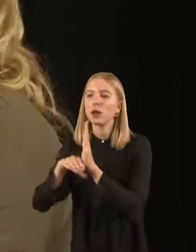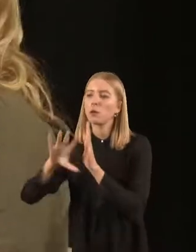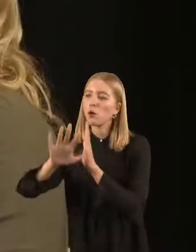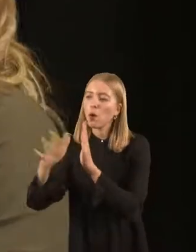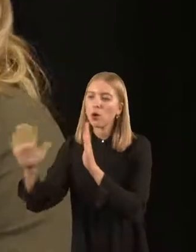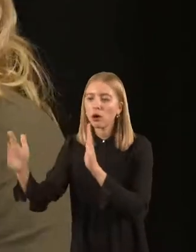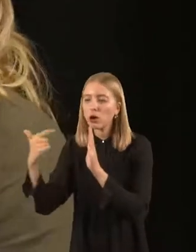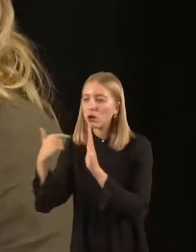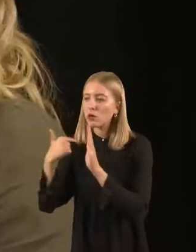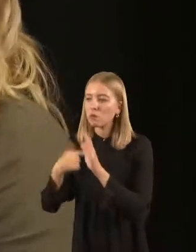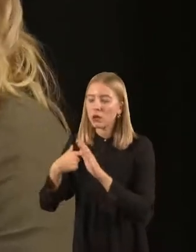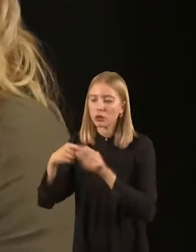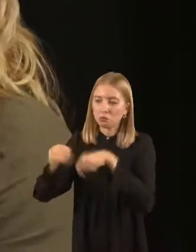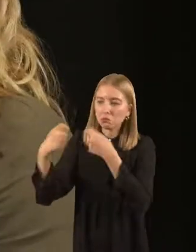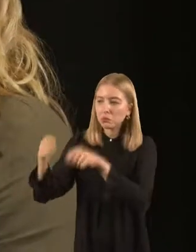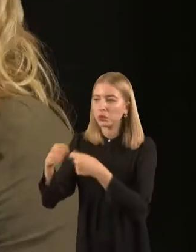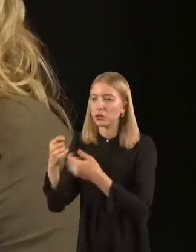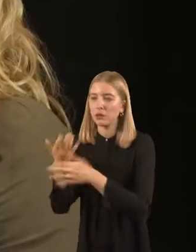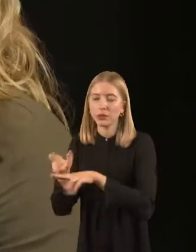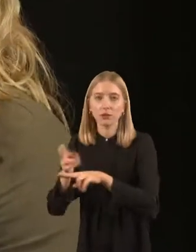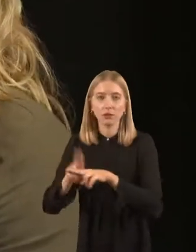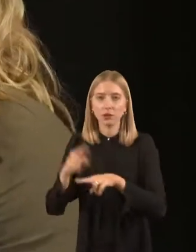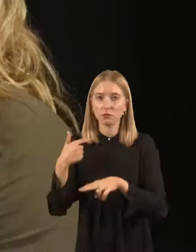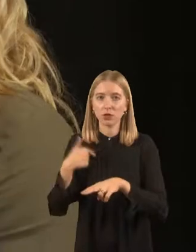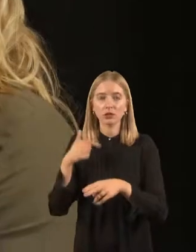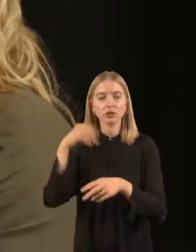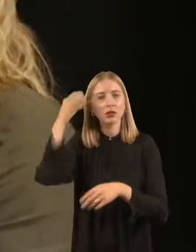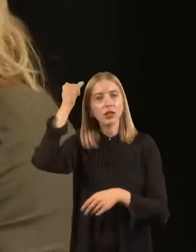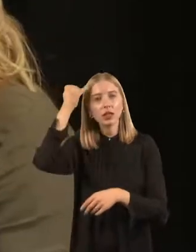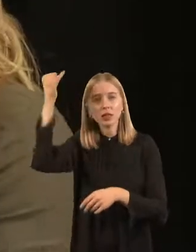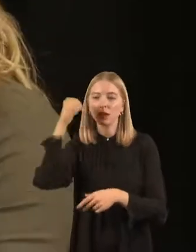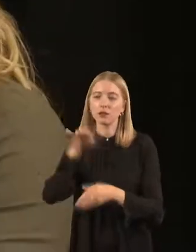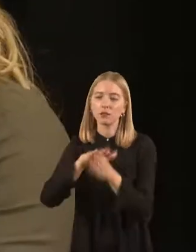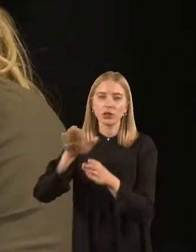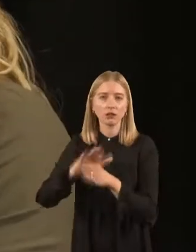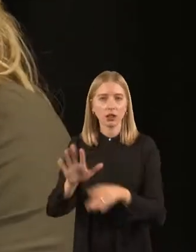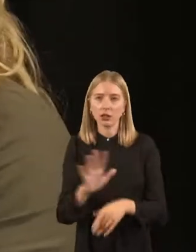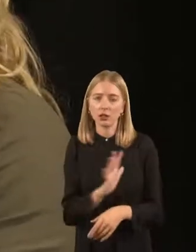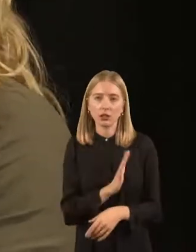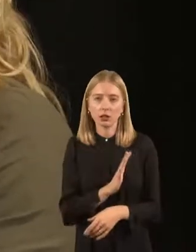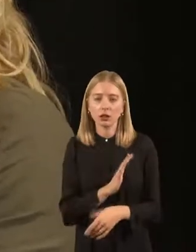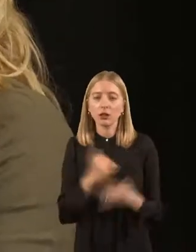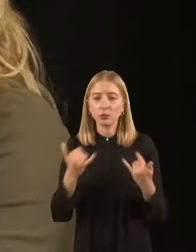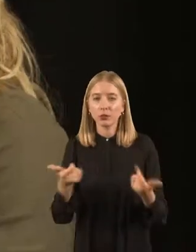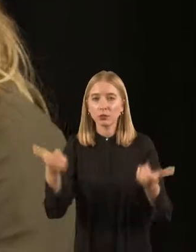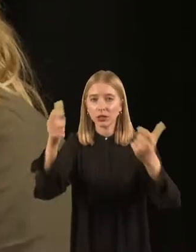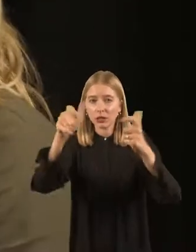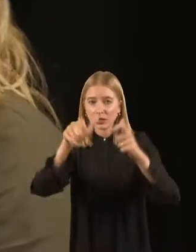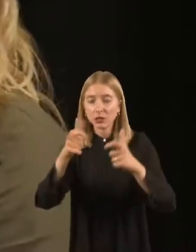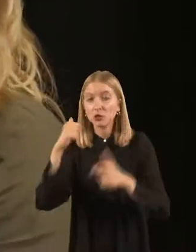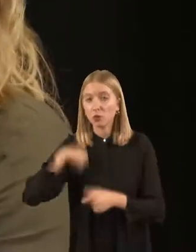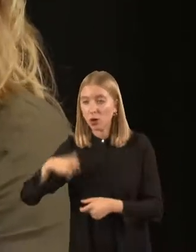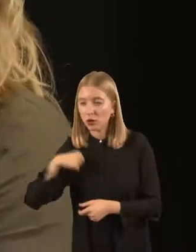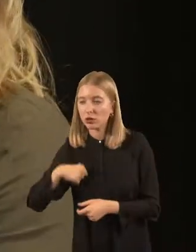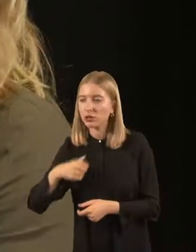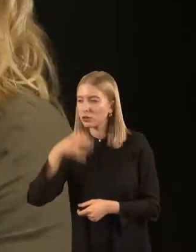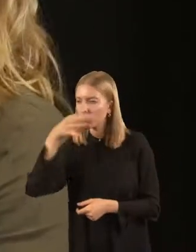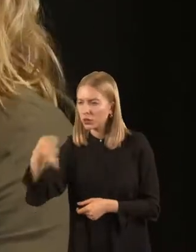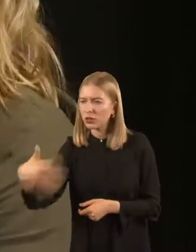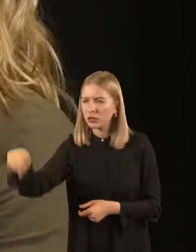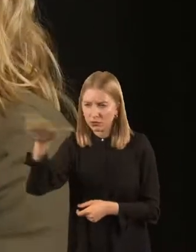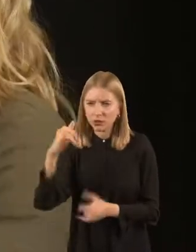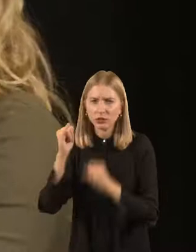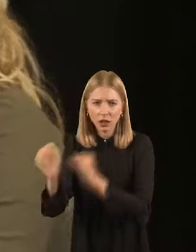and we were not able to implement our project because of the building